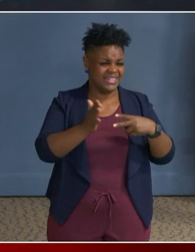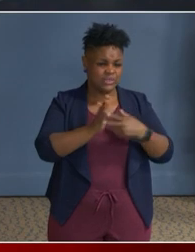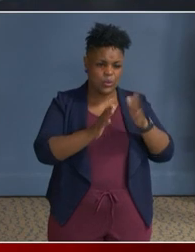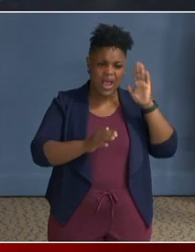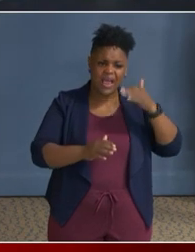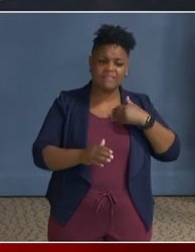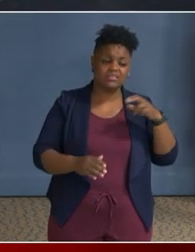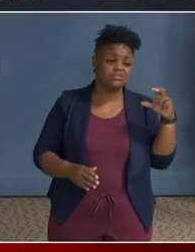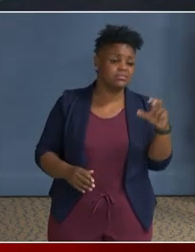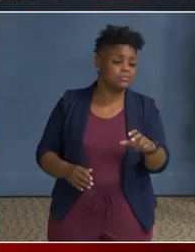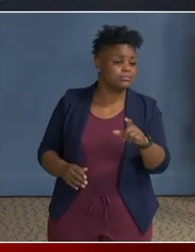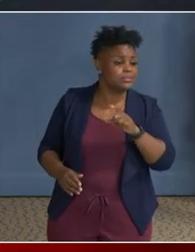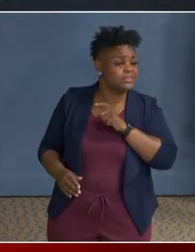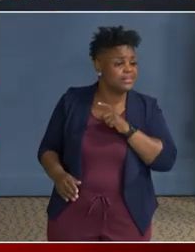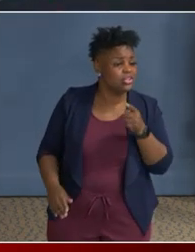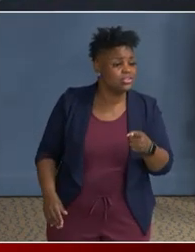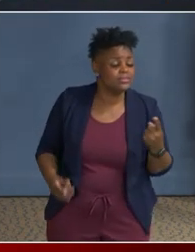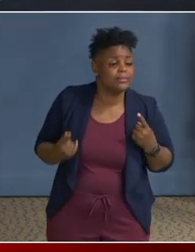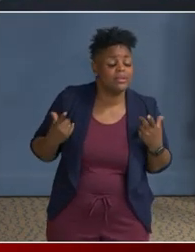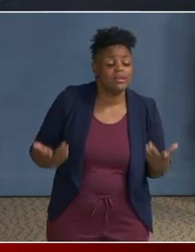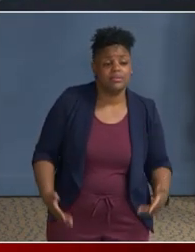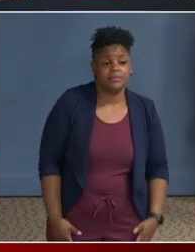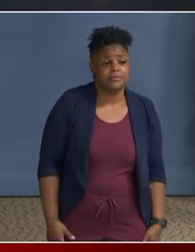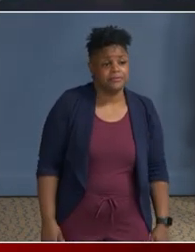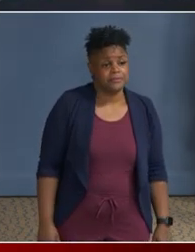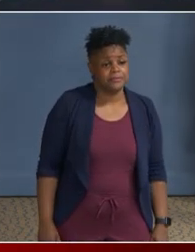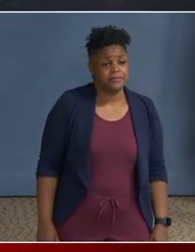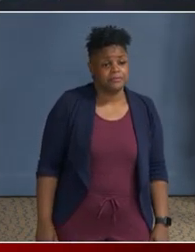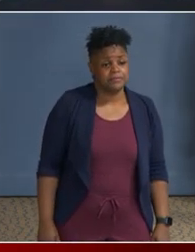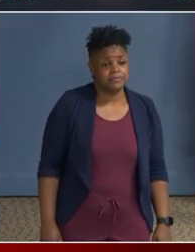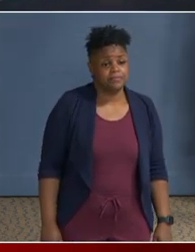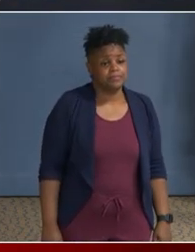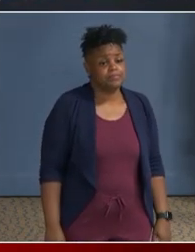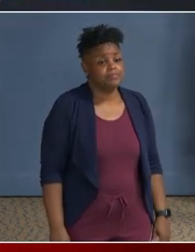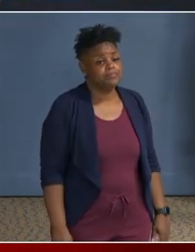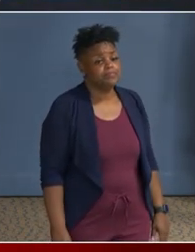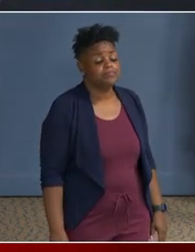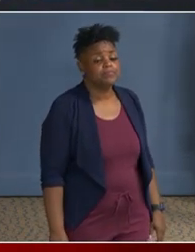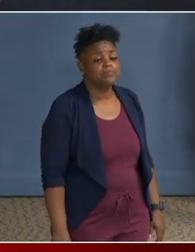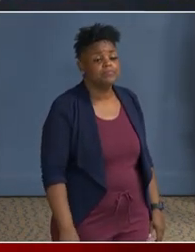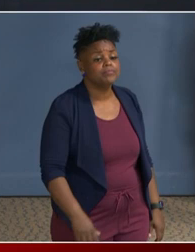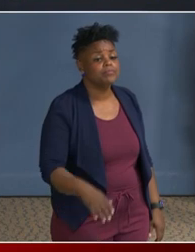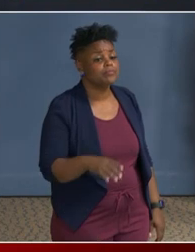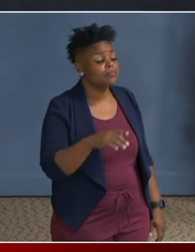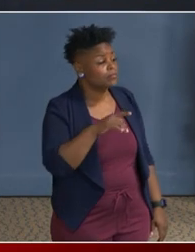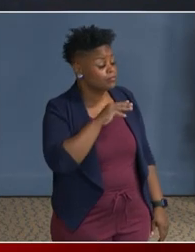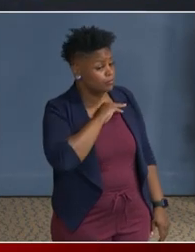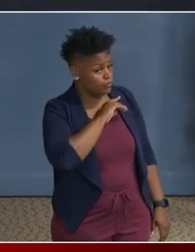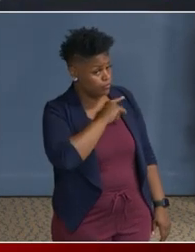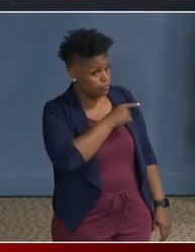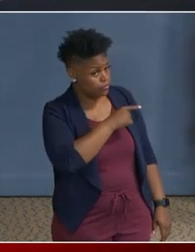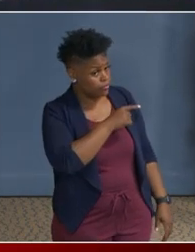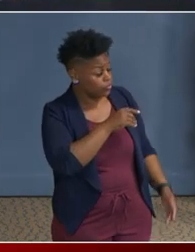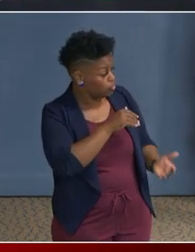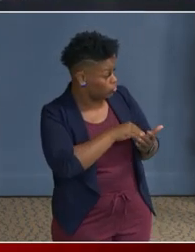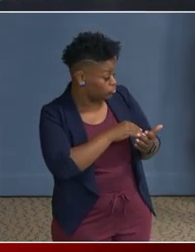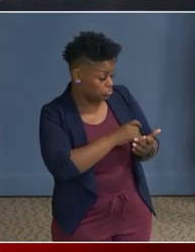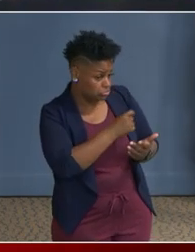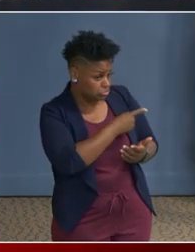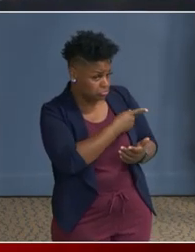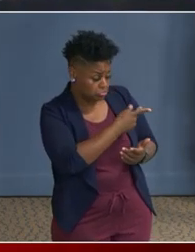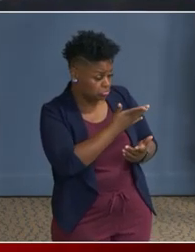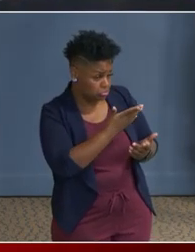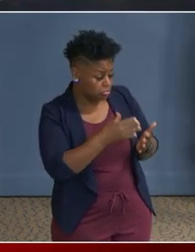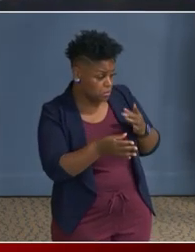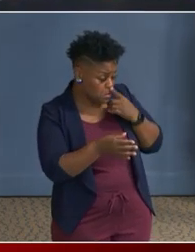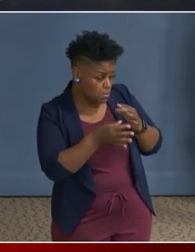Any other questions? Mark? Mayor Bowser and Dr. Nesbitt, I'm wondering if, one, you guys can kind of talk about the spike